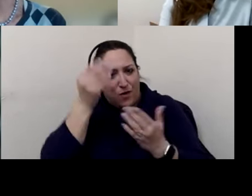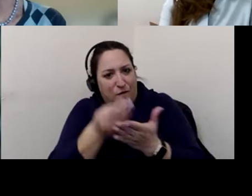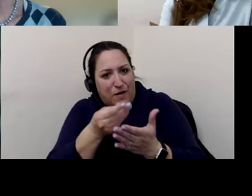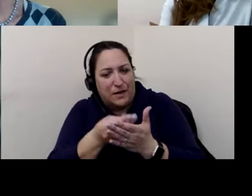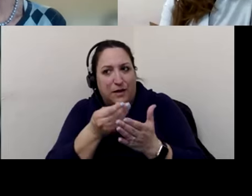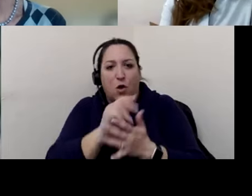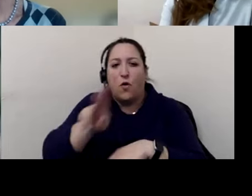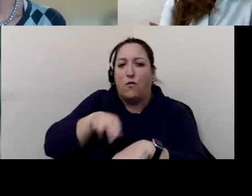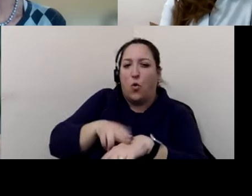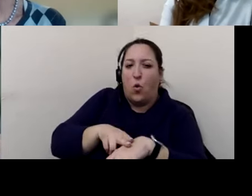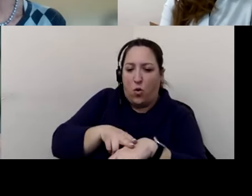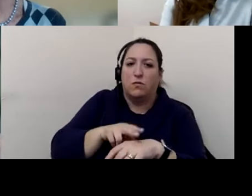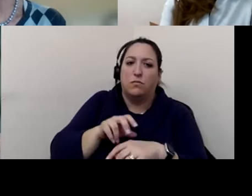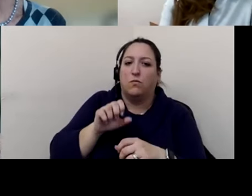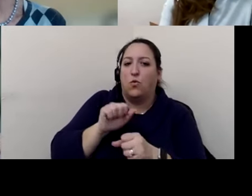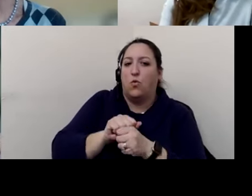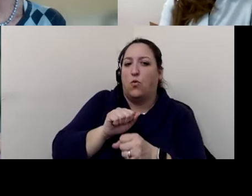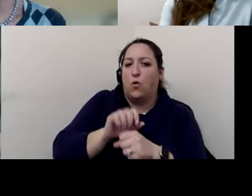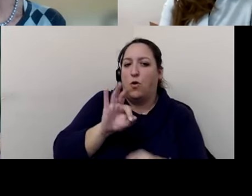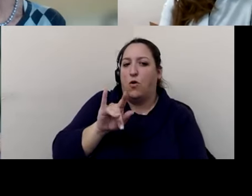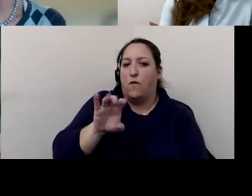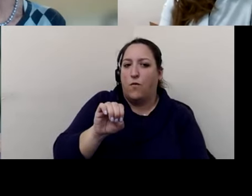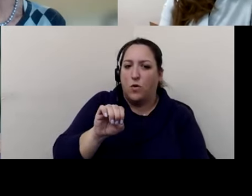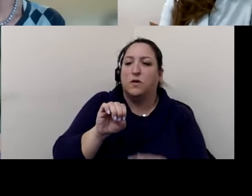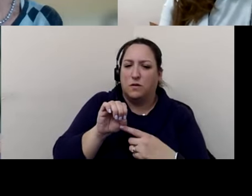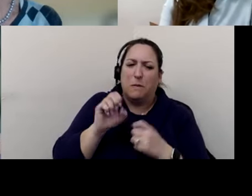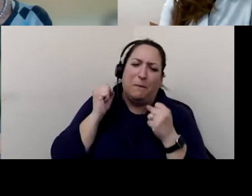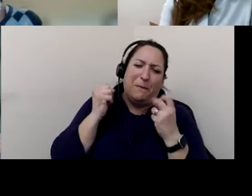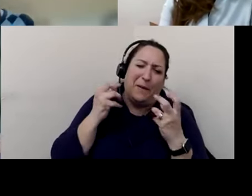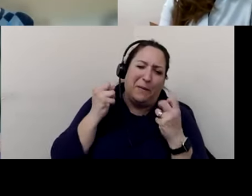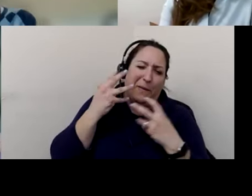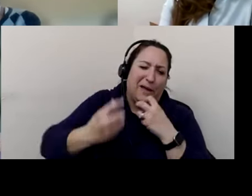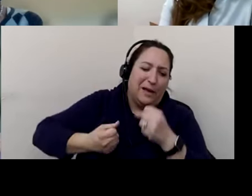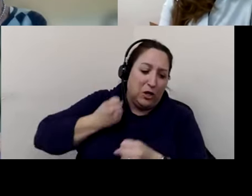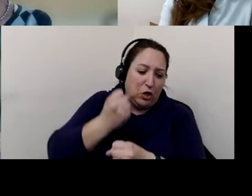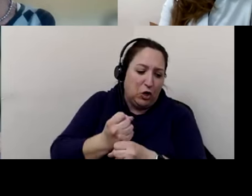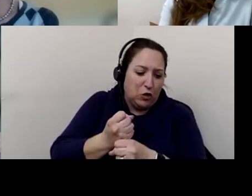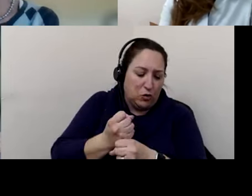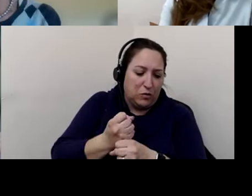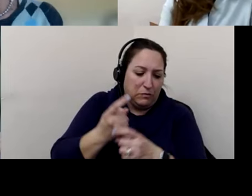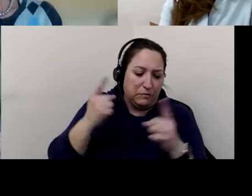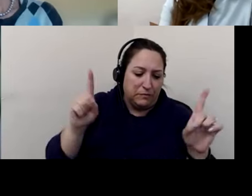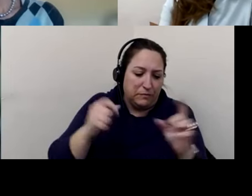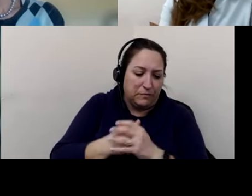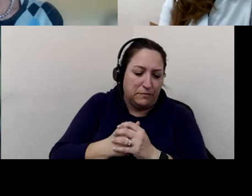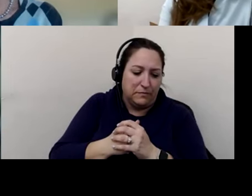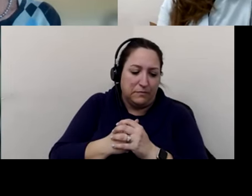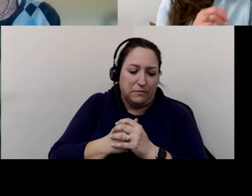and of course, a workforce crunch that has been many, many, many years in the making. The